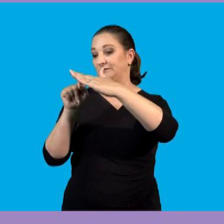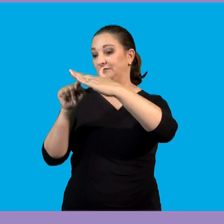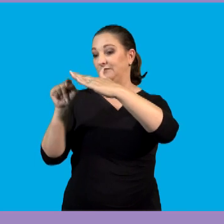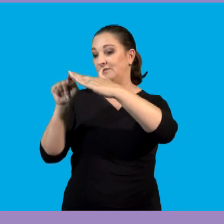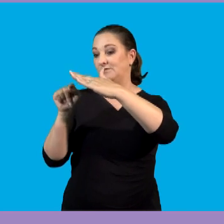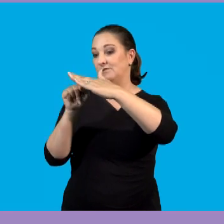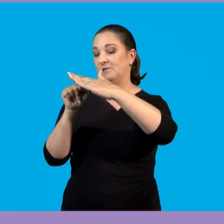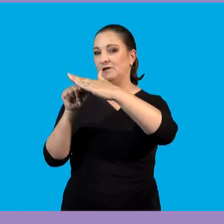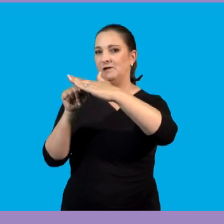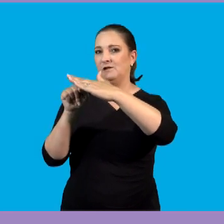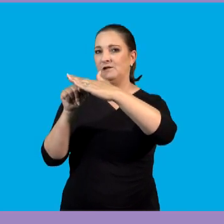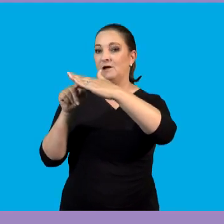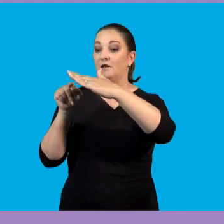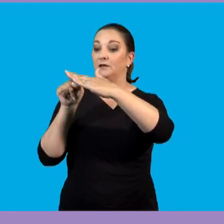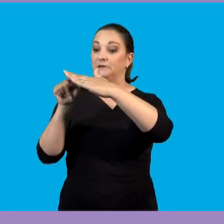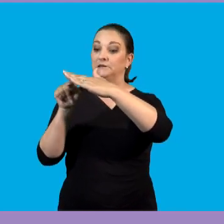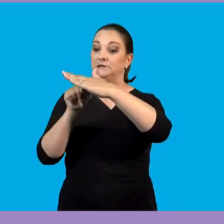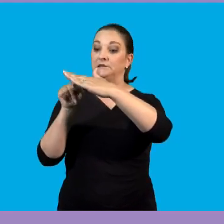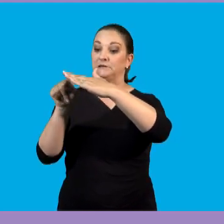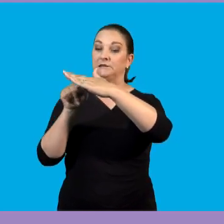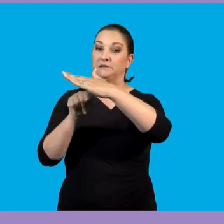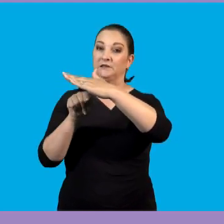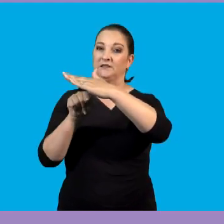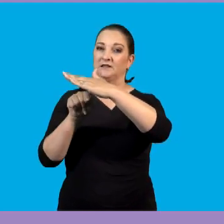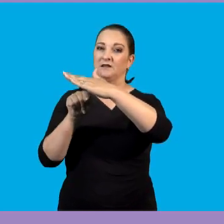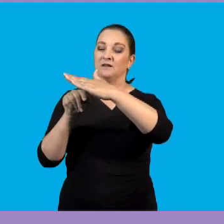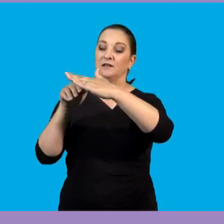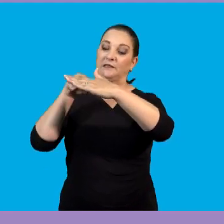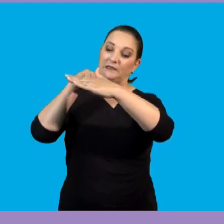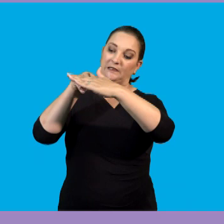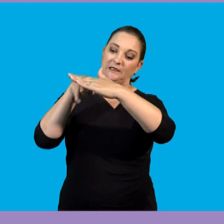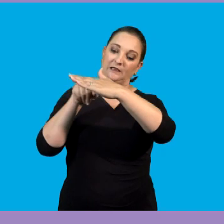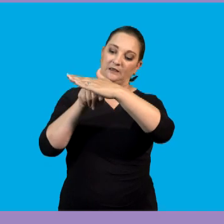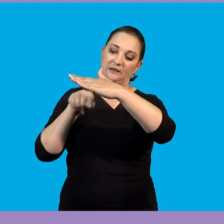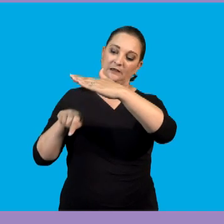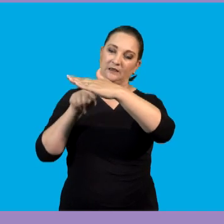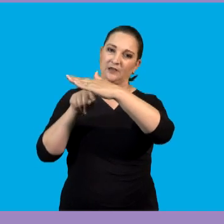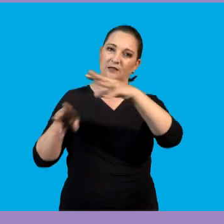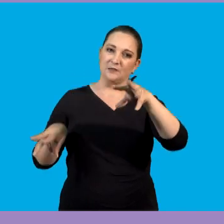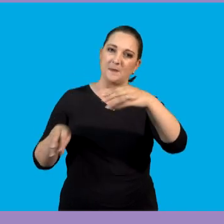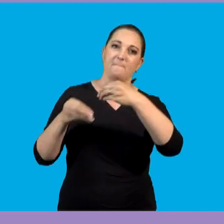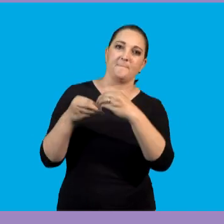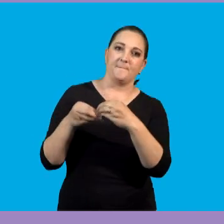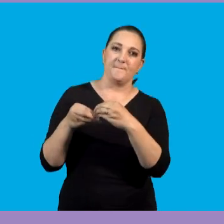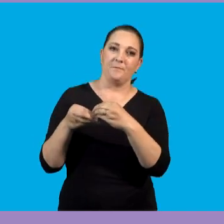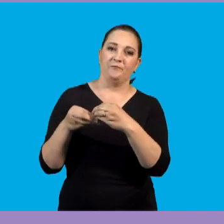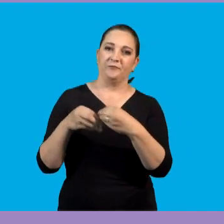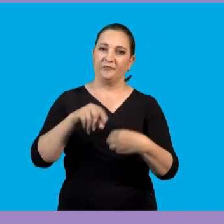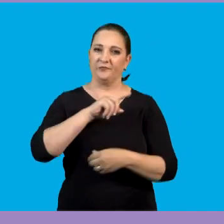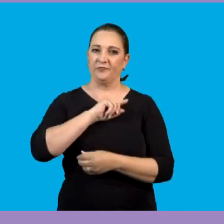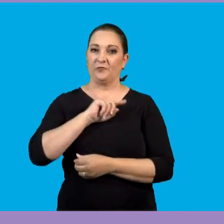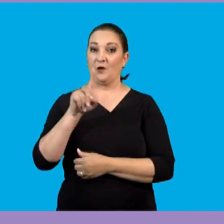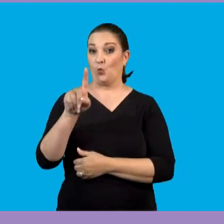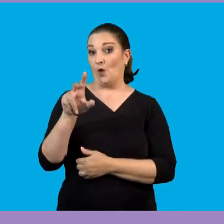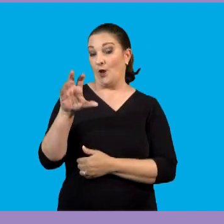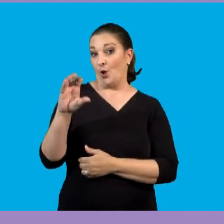the exterior angle is equals to the sum of the opposite two interior angles. So this would mean that the